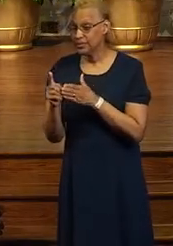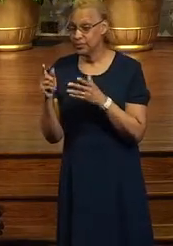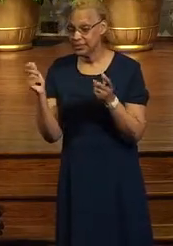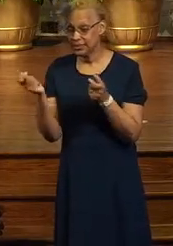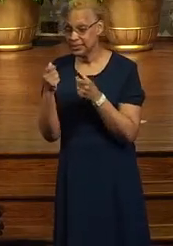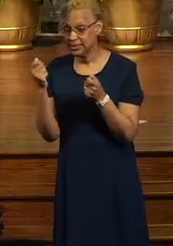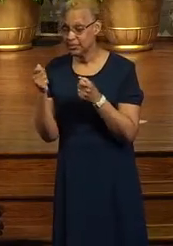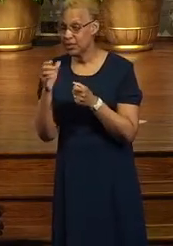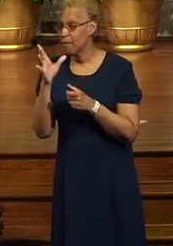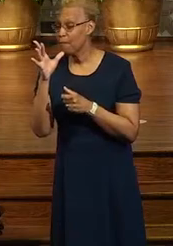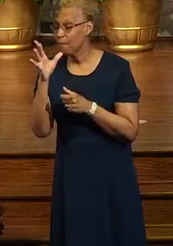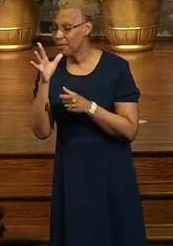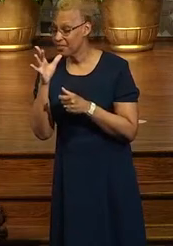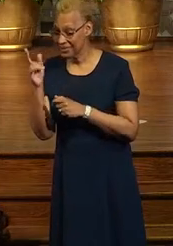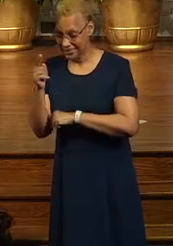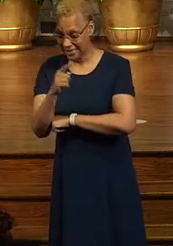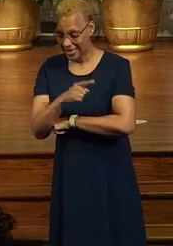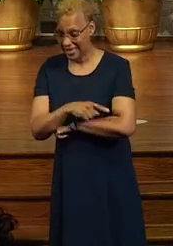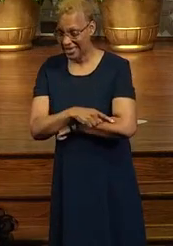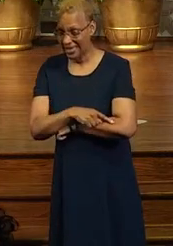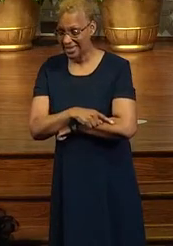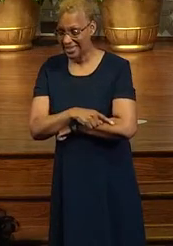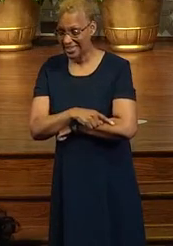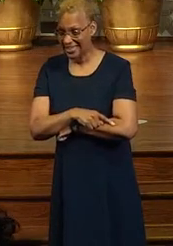celebrating Mother's Day.